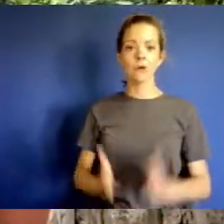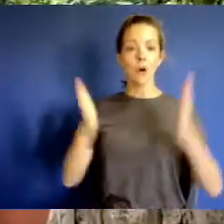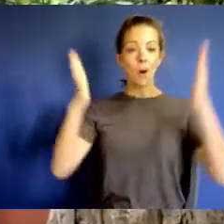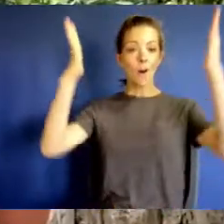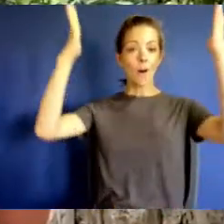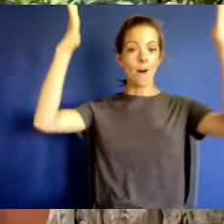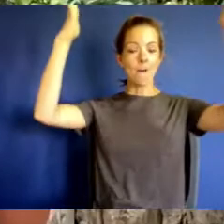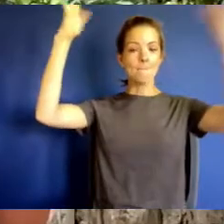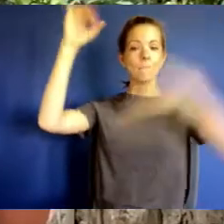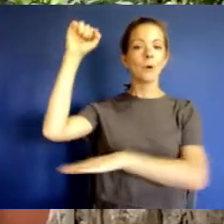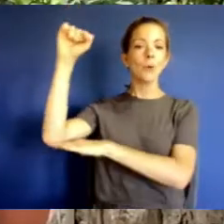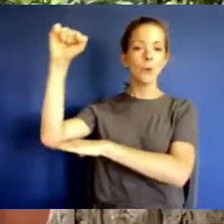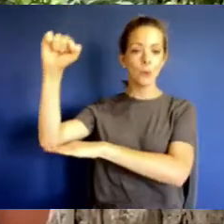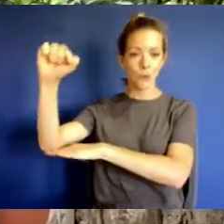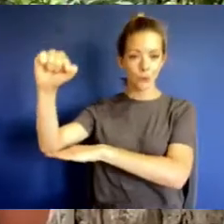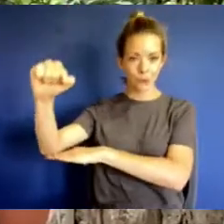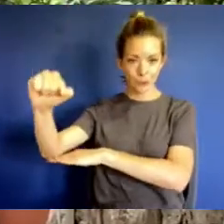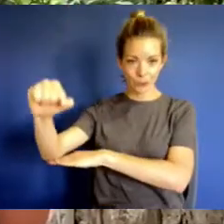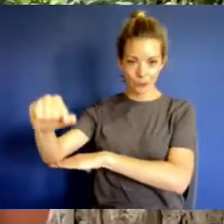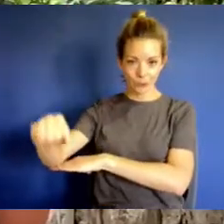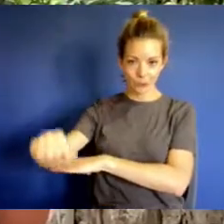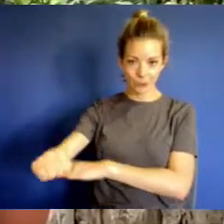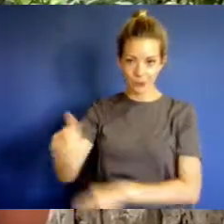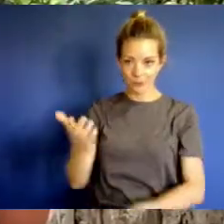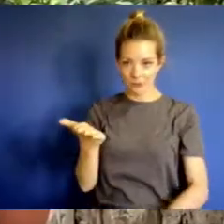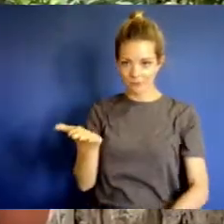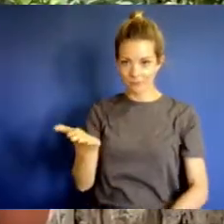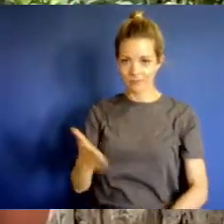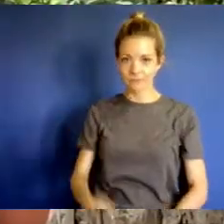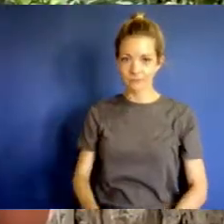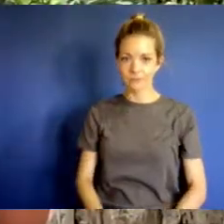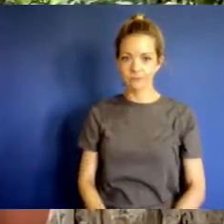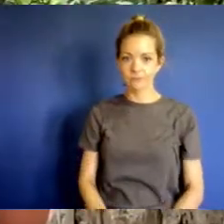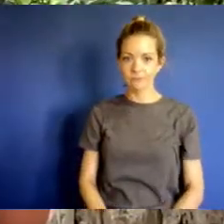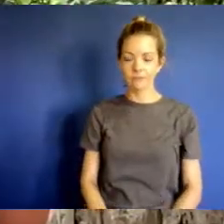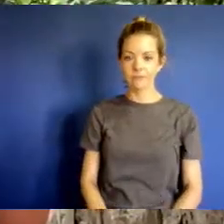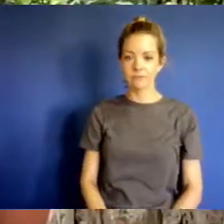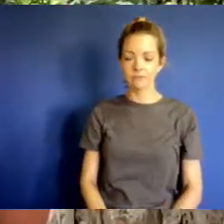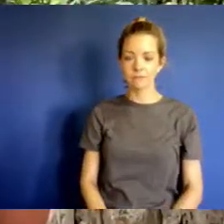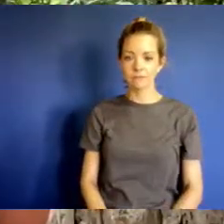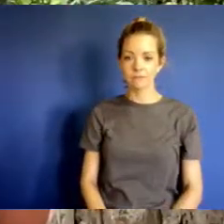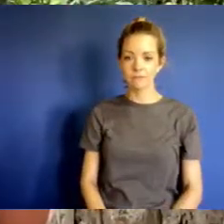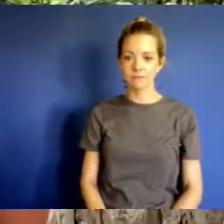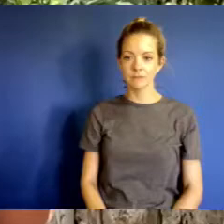sit. Reach up and reach forwards.